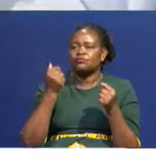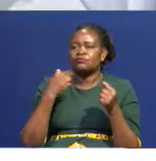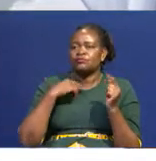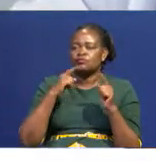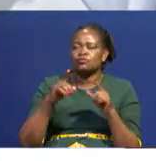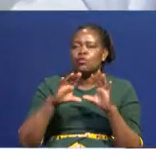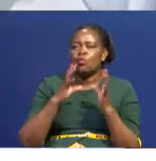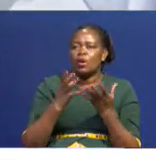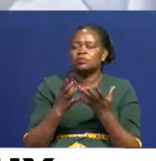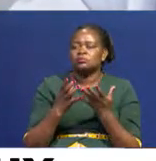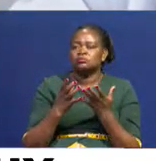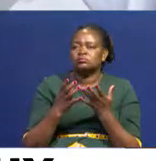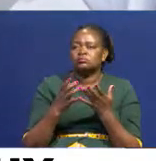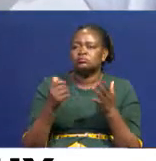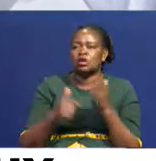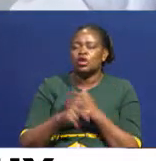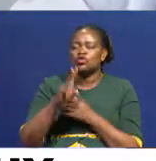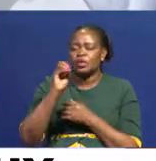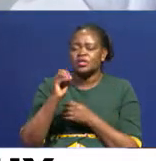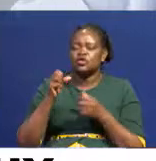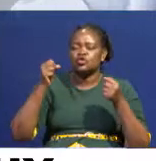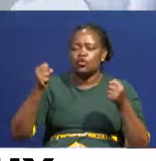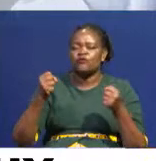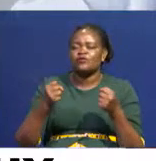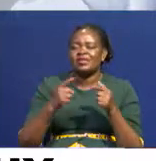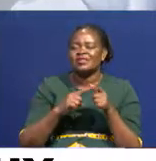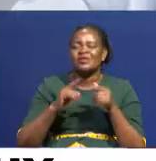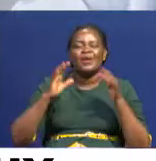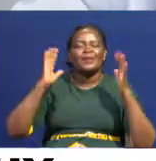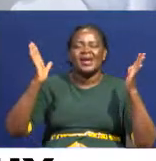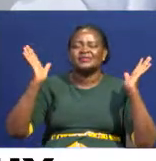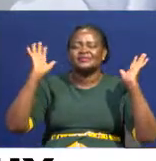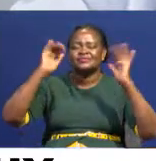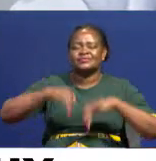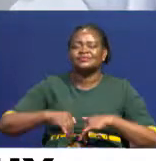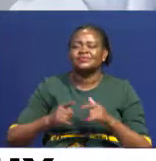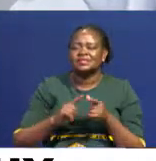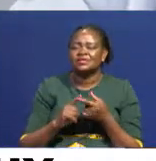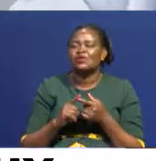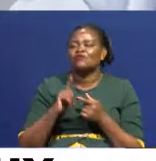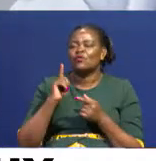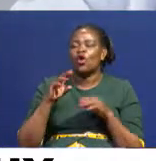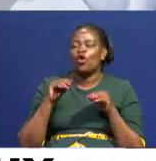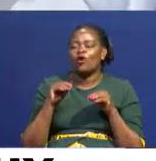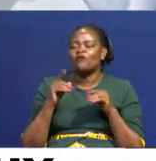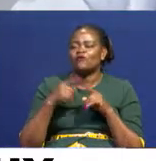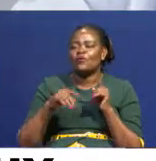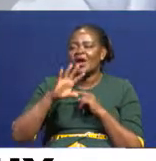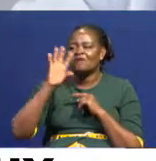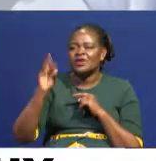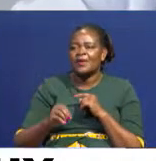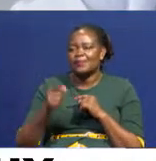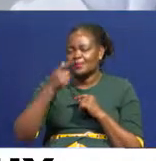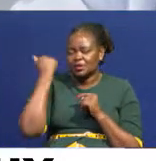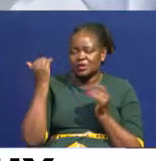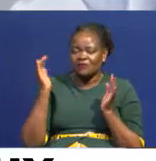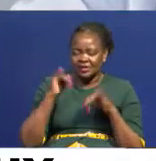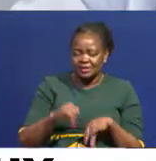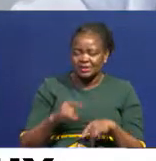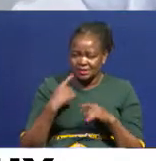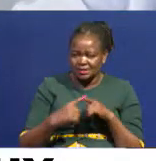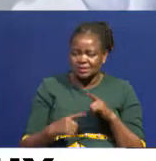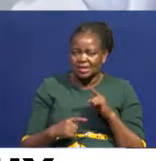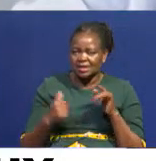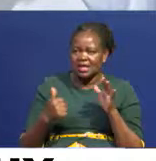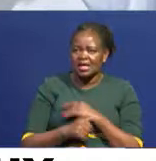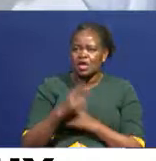Trophy. So it is quite a big event. There's only one qualifier from Africa, because the event this year, the